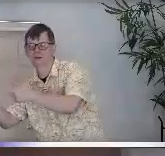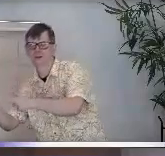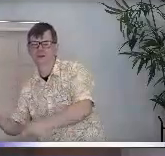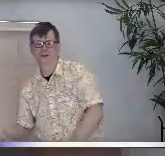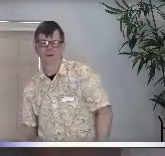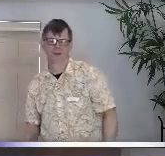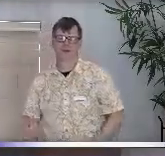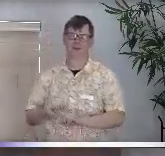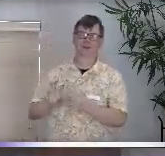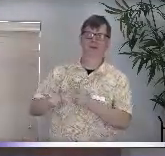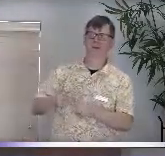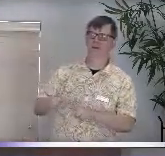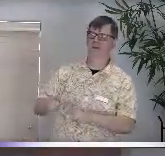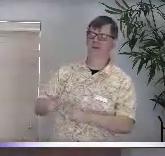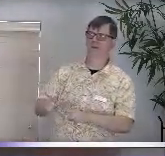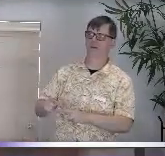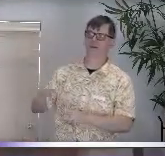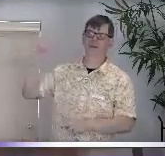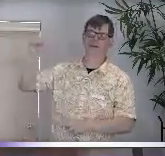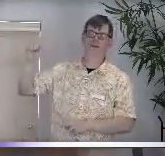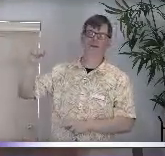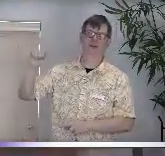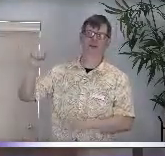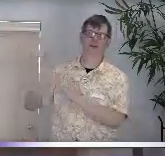And you're like, yes, it is.